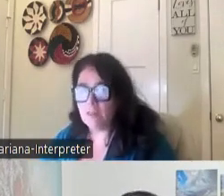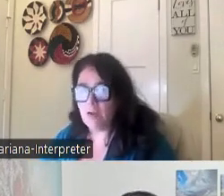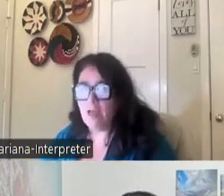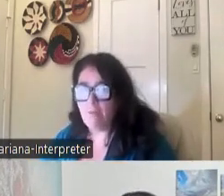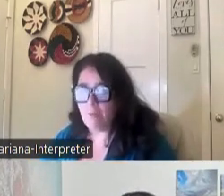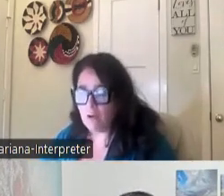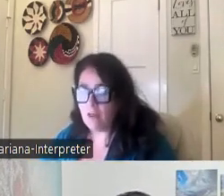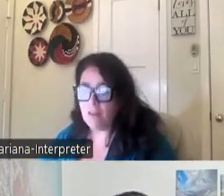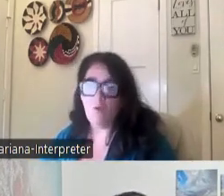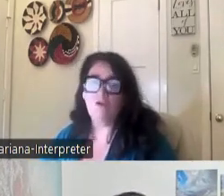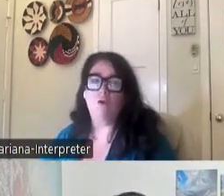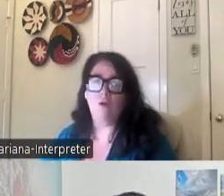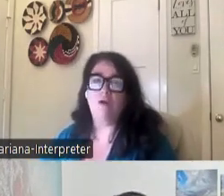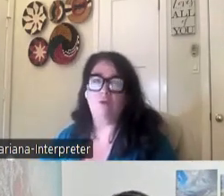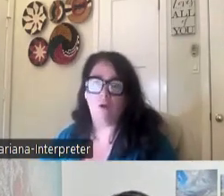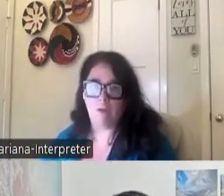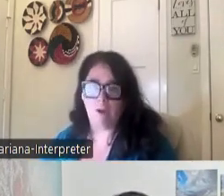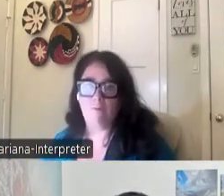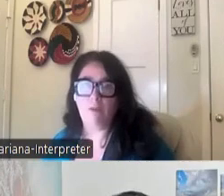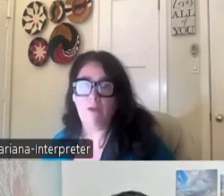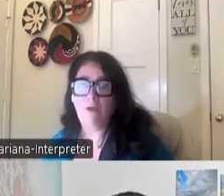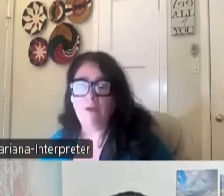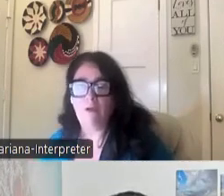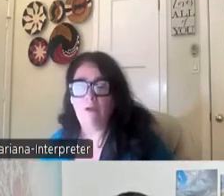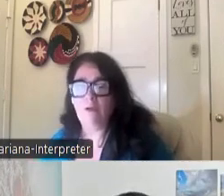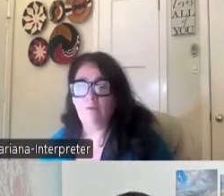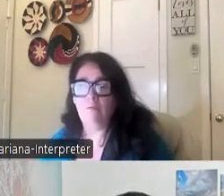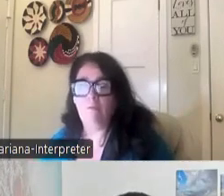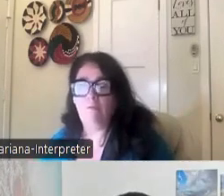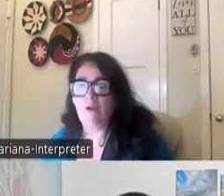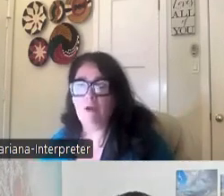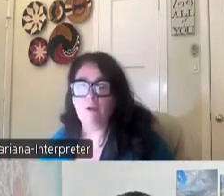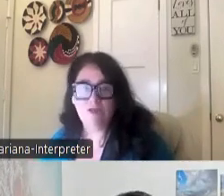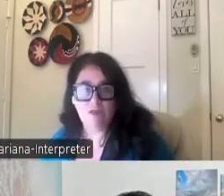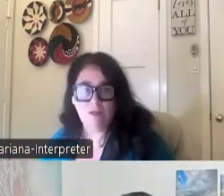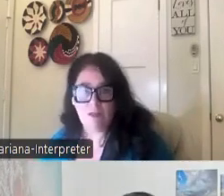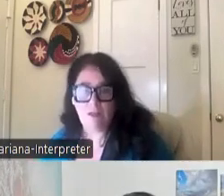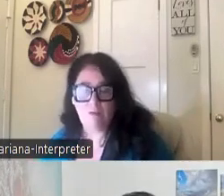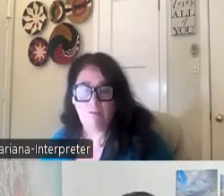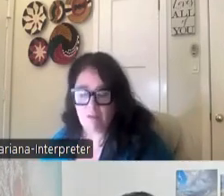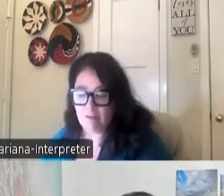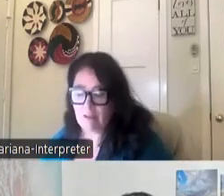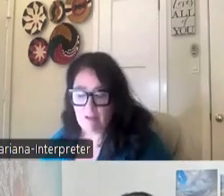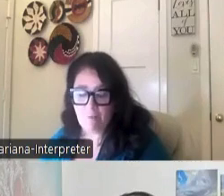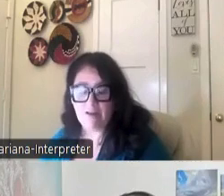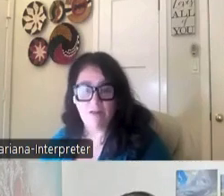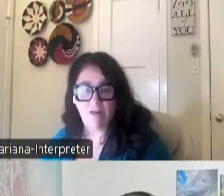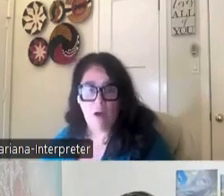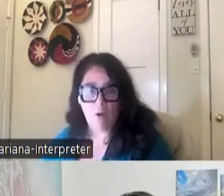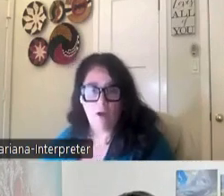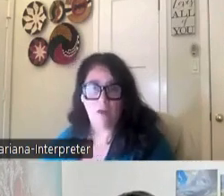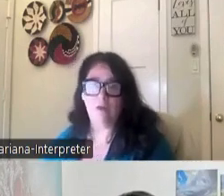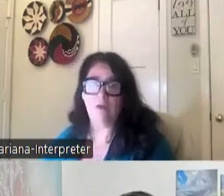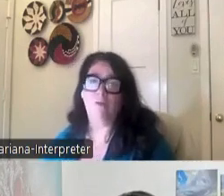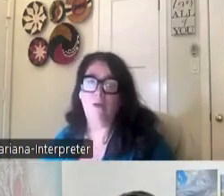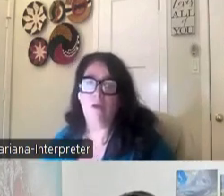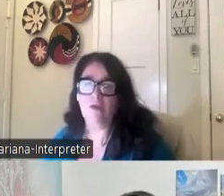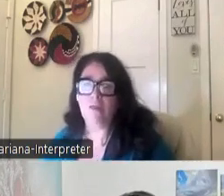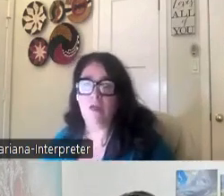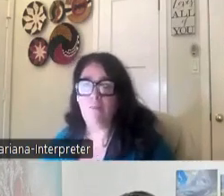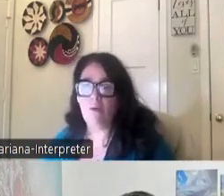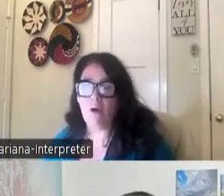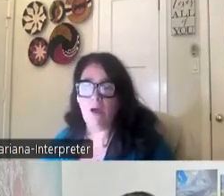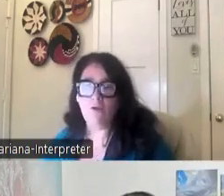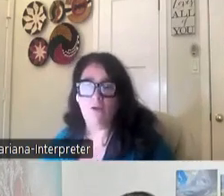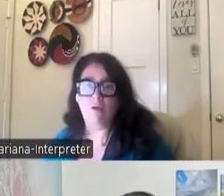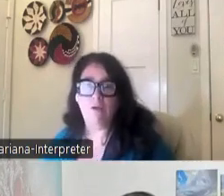water over the sink. But even if you haven't spilled that water, and this is the key part, that larger sponge still has greater